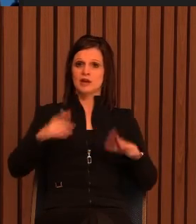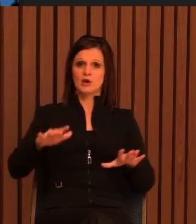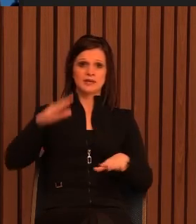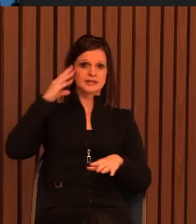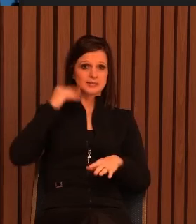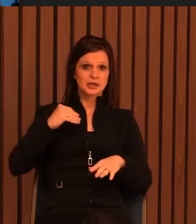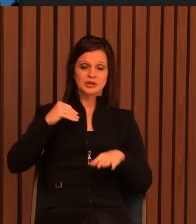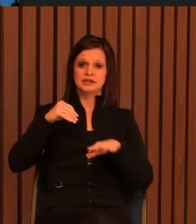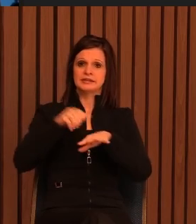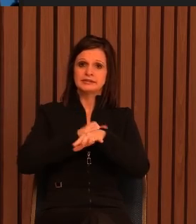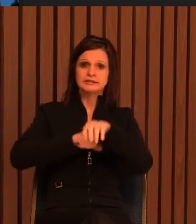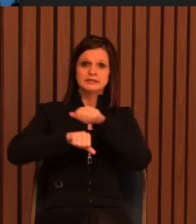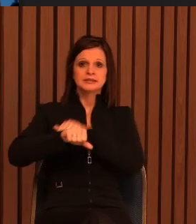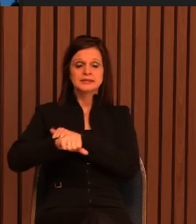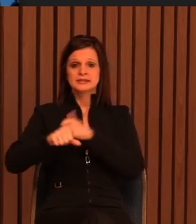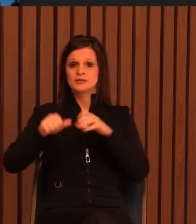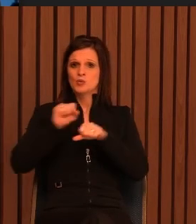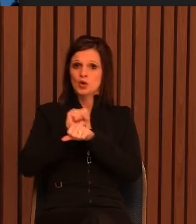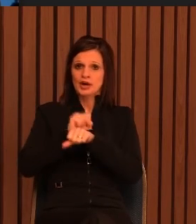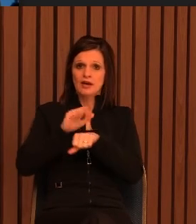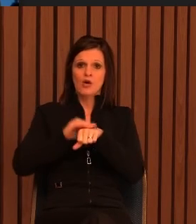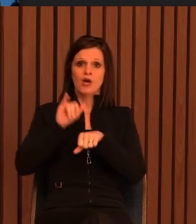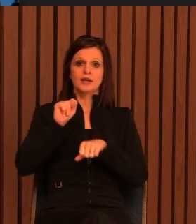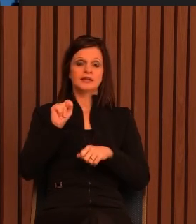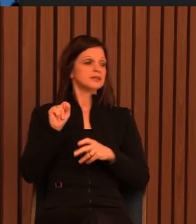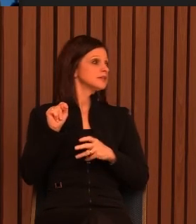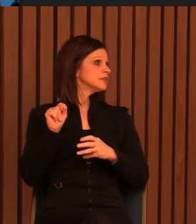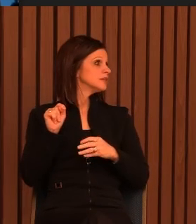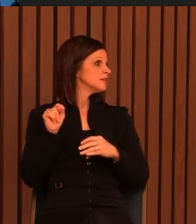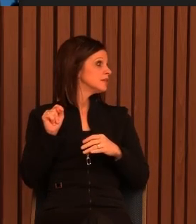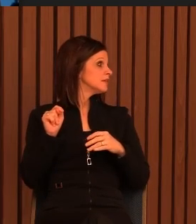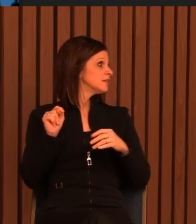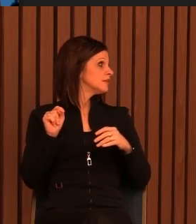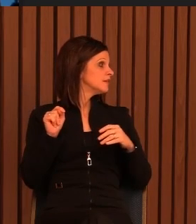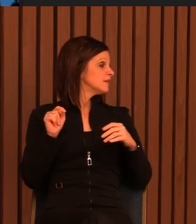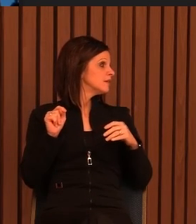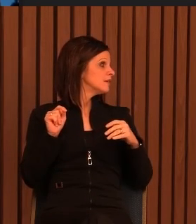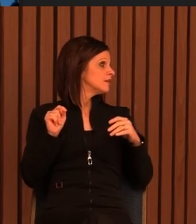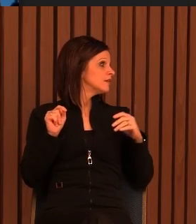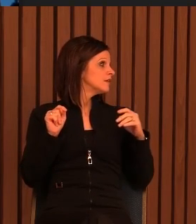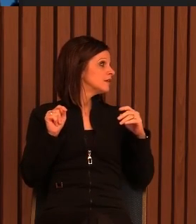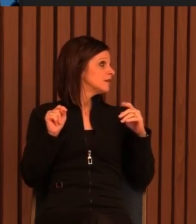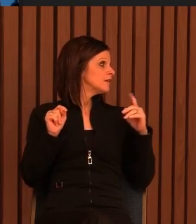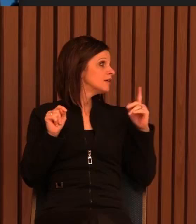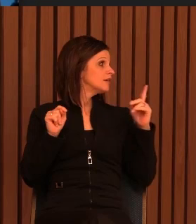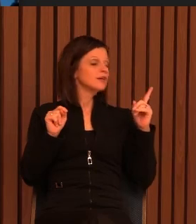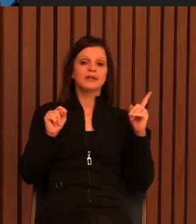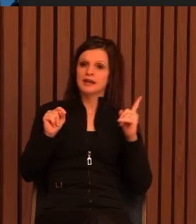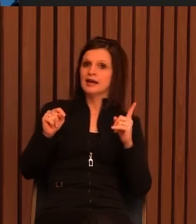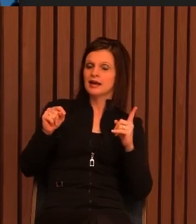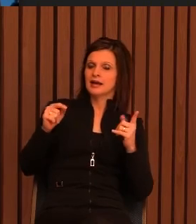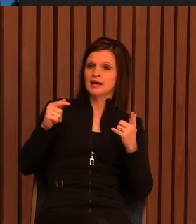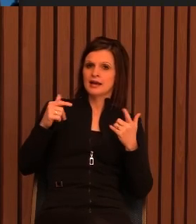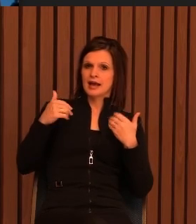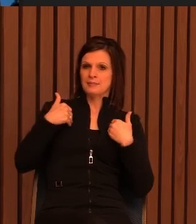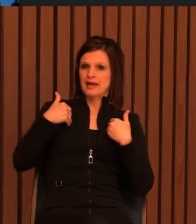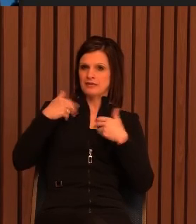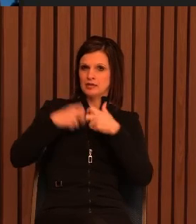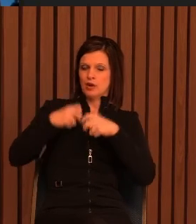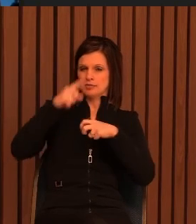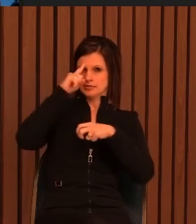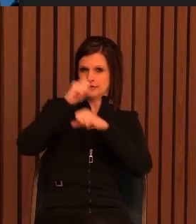Right. And they knows what have, it looks like. they have I insight can't that really visualize it. they have the true insight.